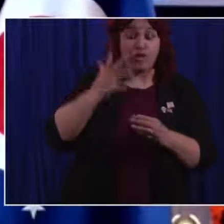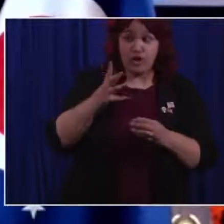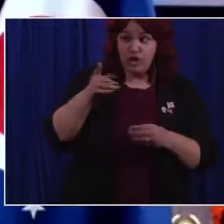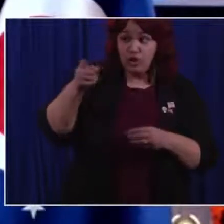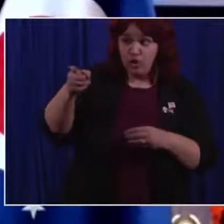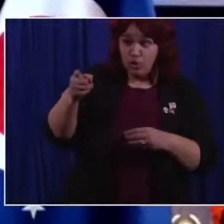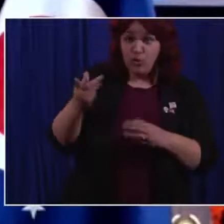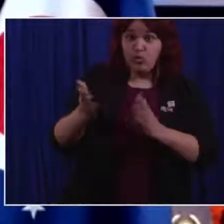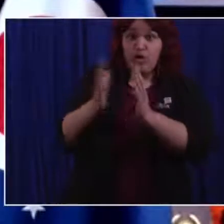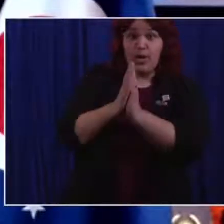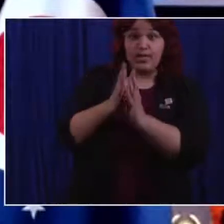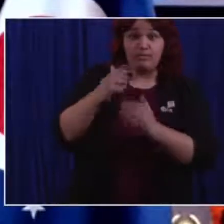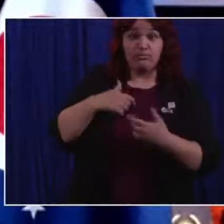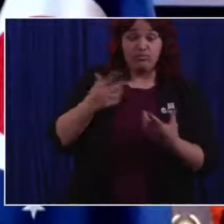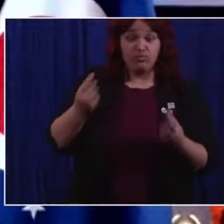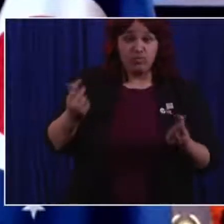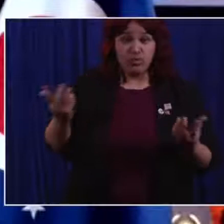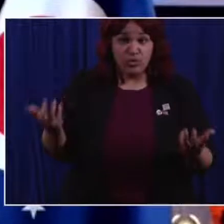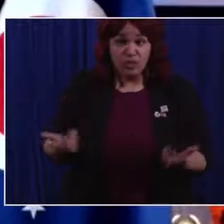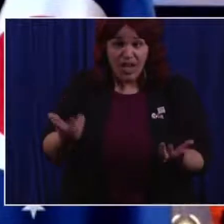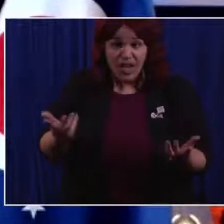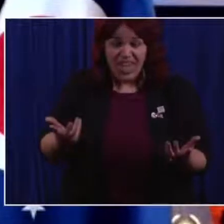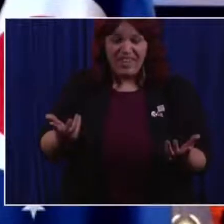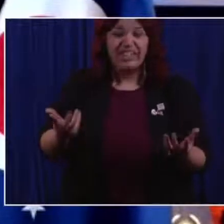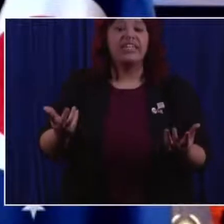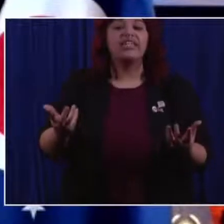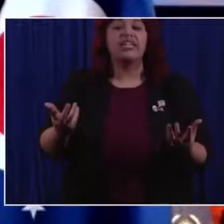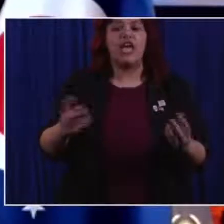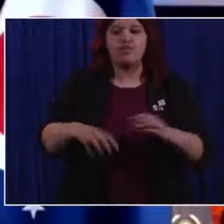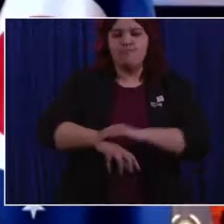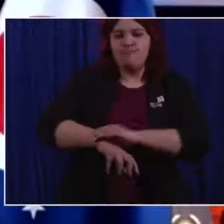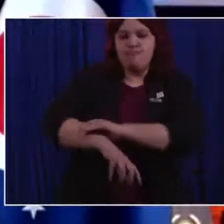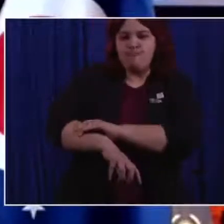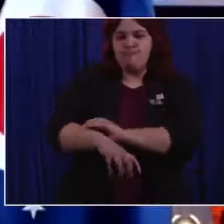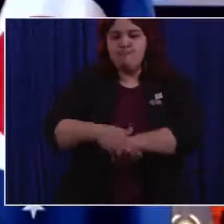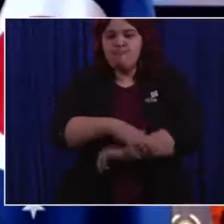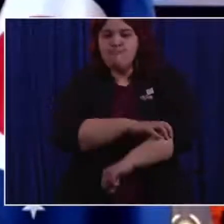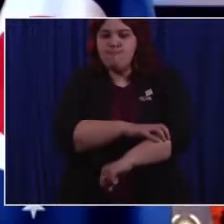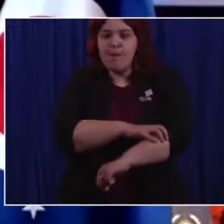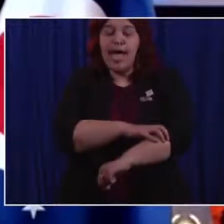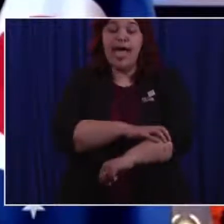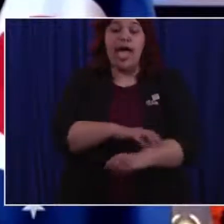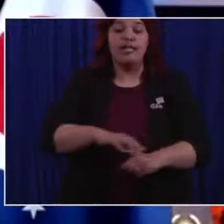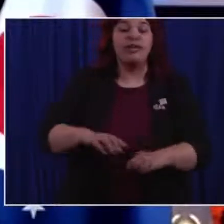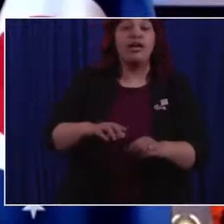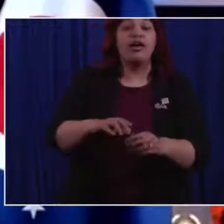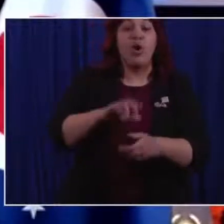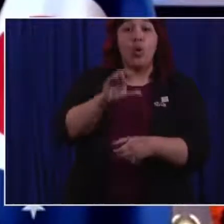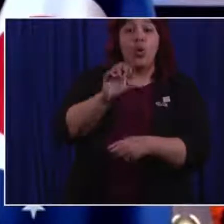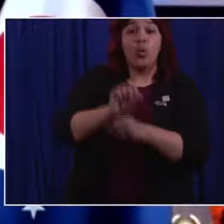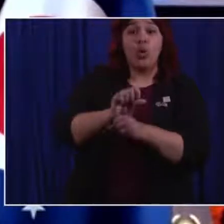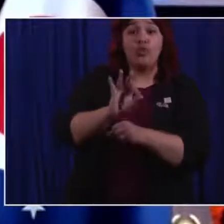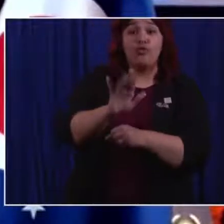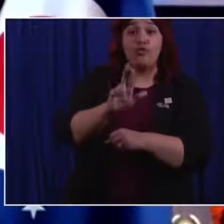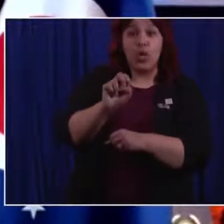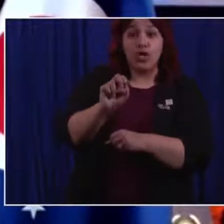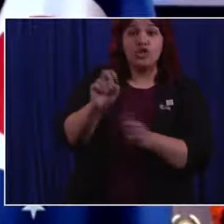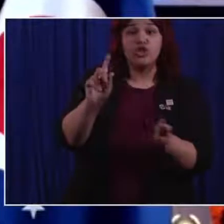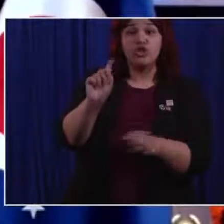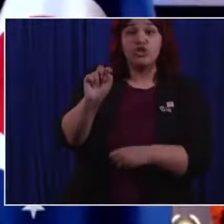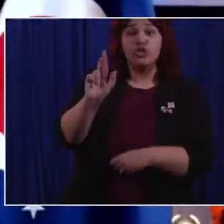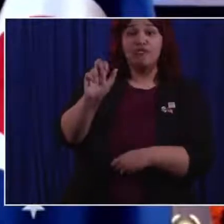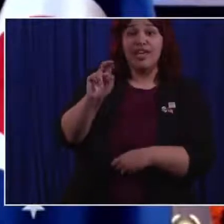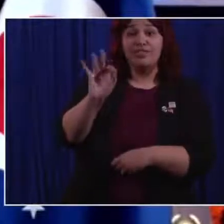was to work leading your Office of Workforce Transformation and work with the team at Innovate Ohio